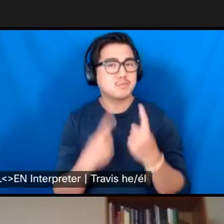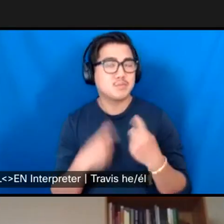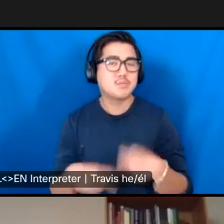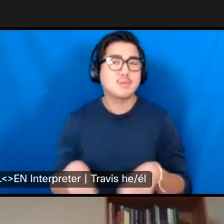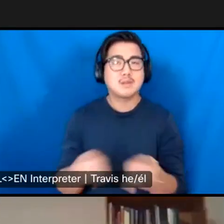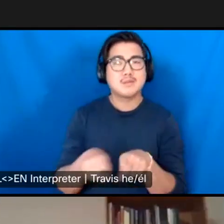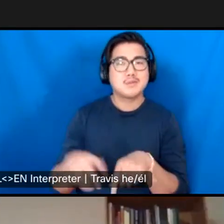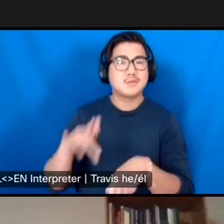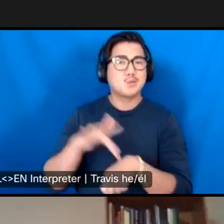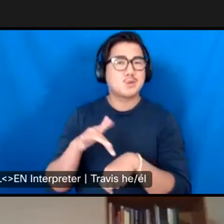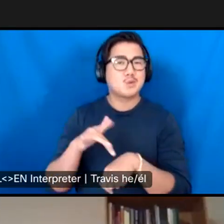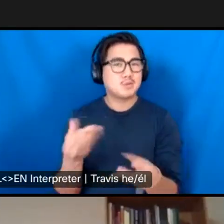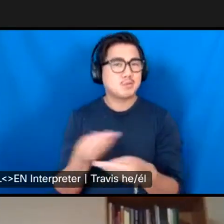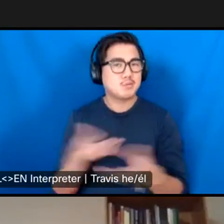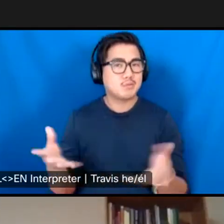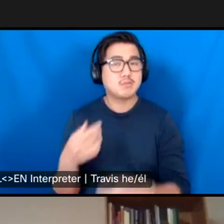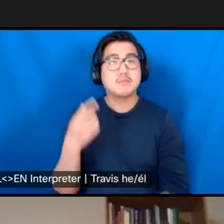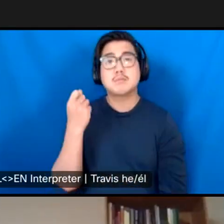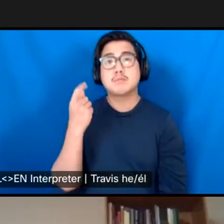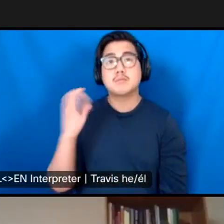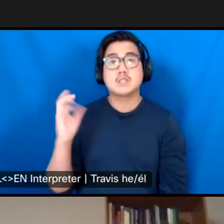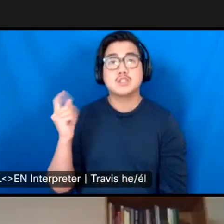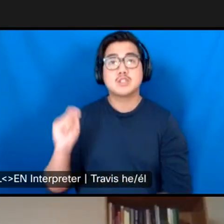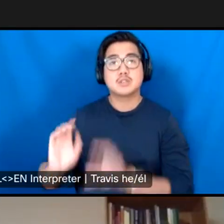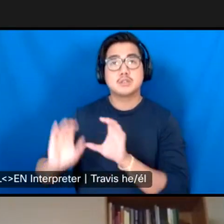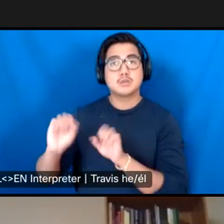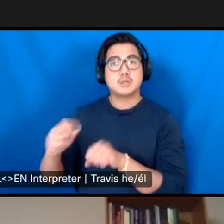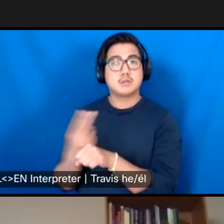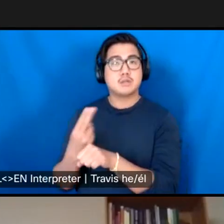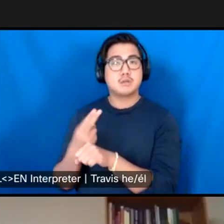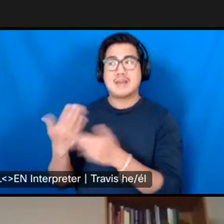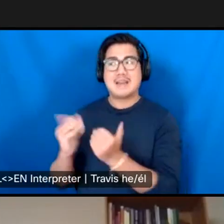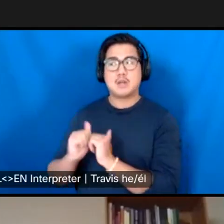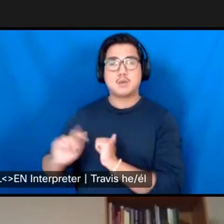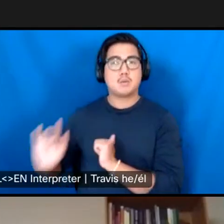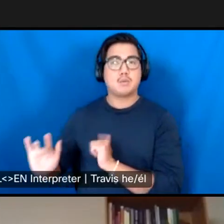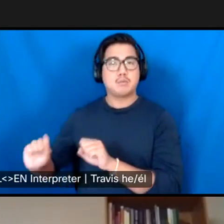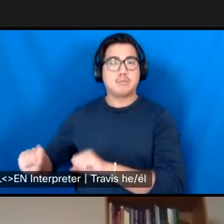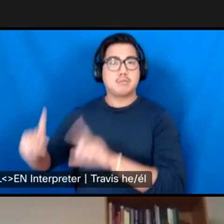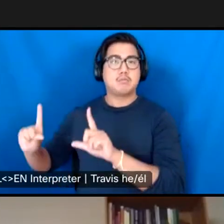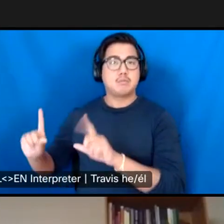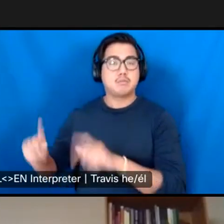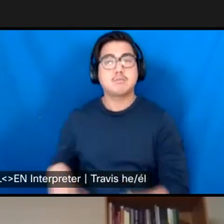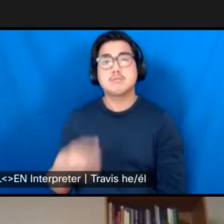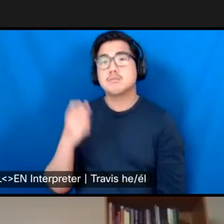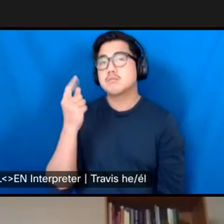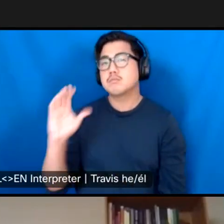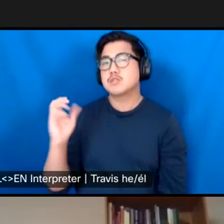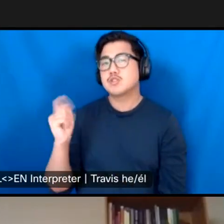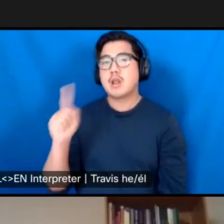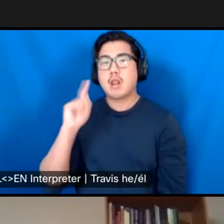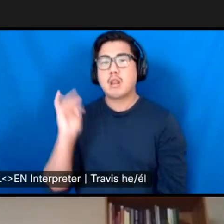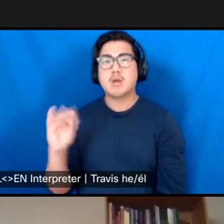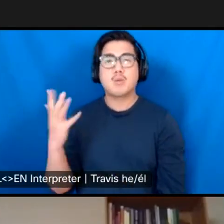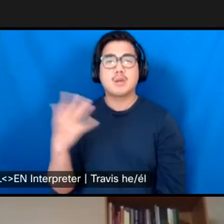be found at the bottom right of your screen. You may have to click on the chat icon that looks like a speech bubble to open